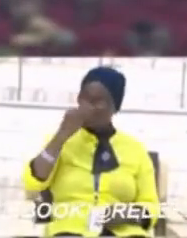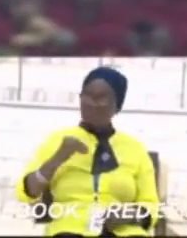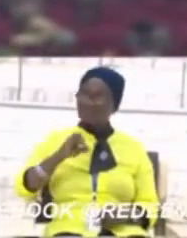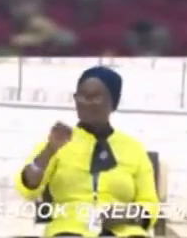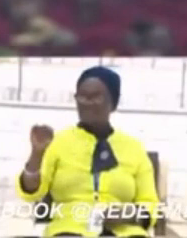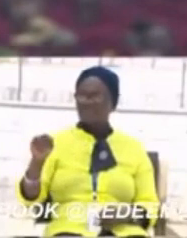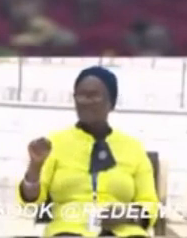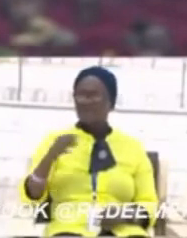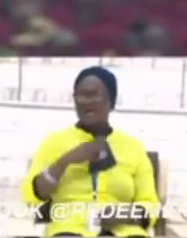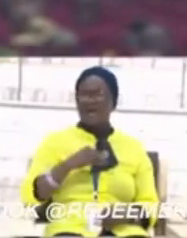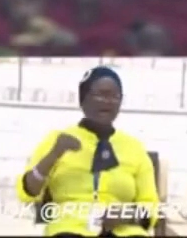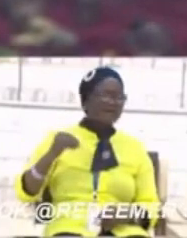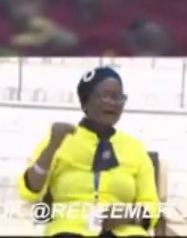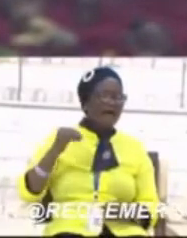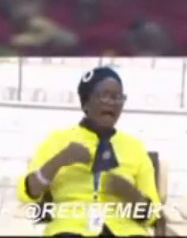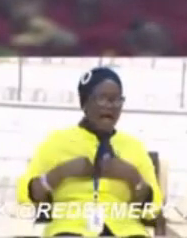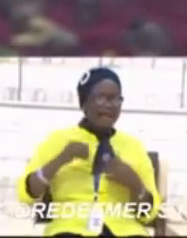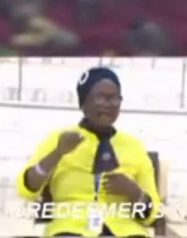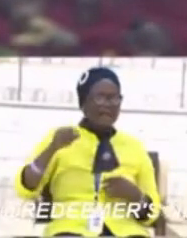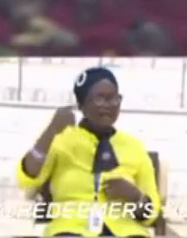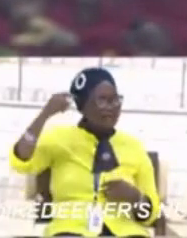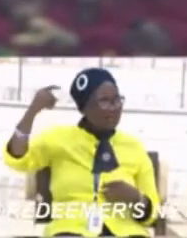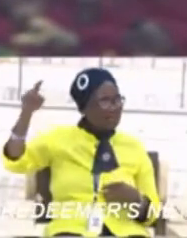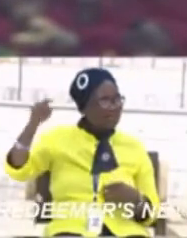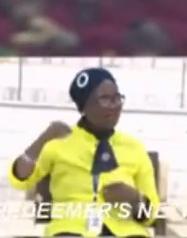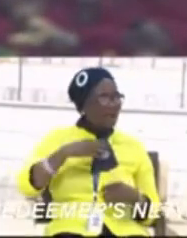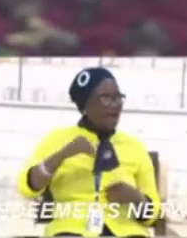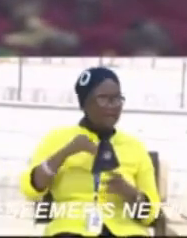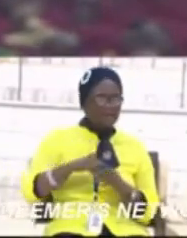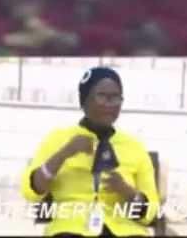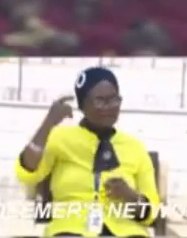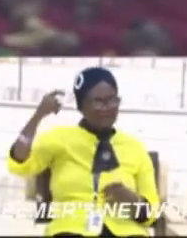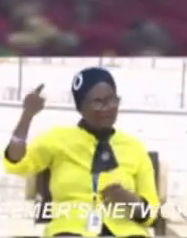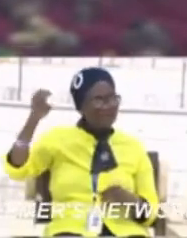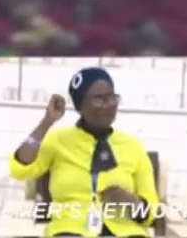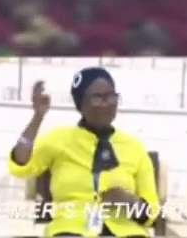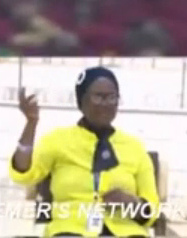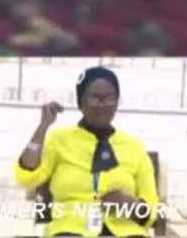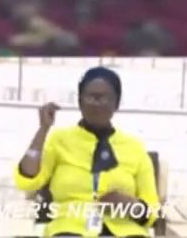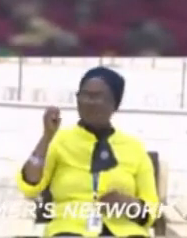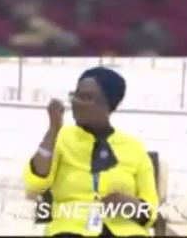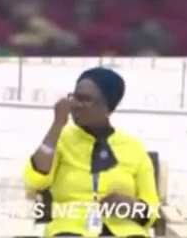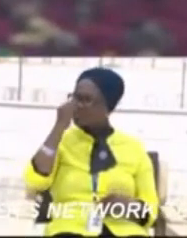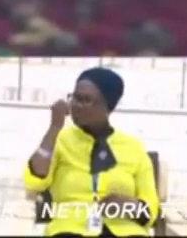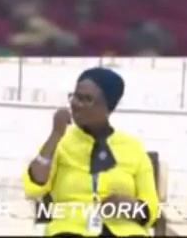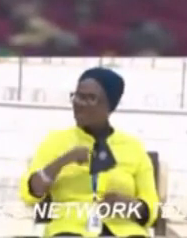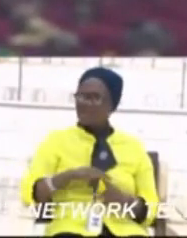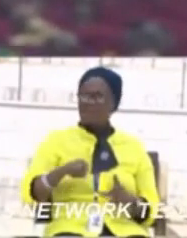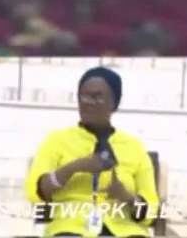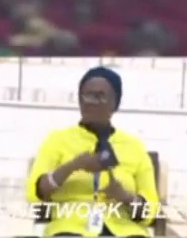And he had a dream. And in the dream, he was eating. But when he wakes